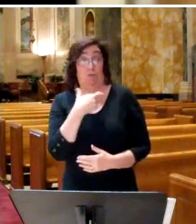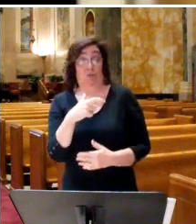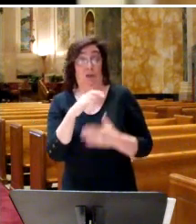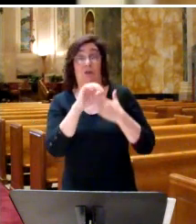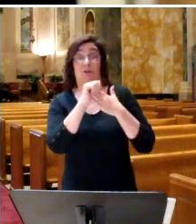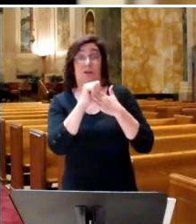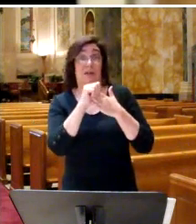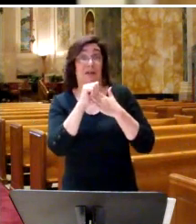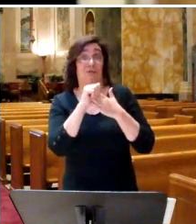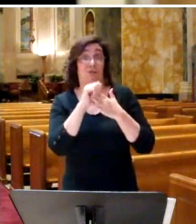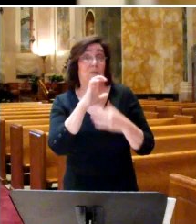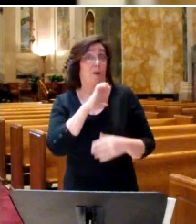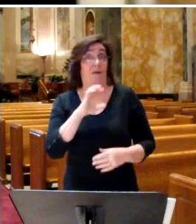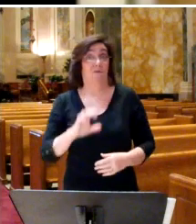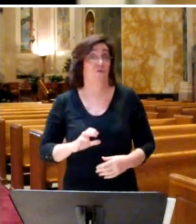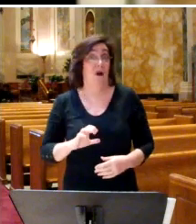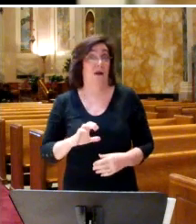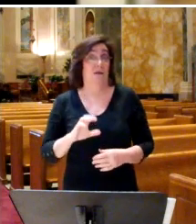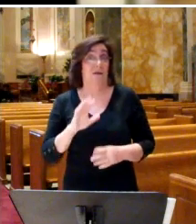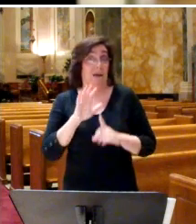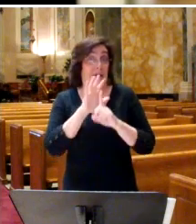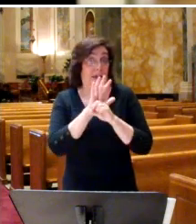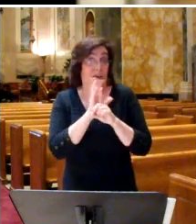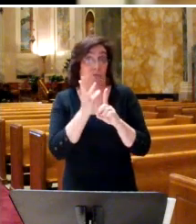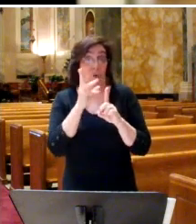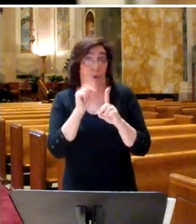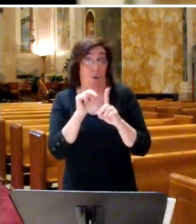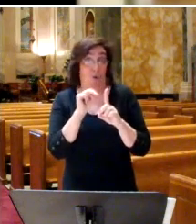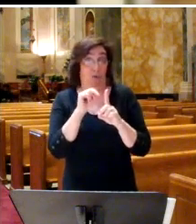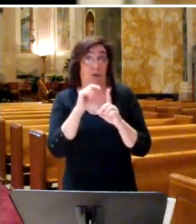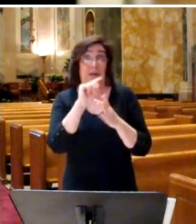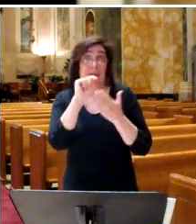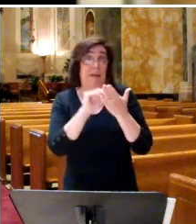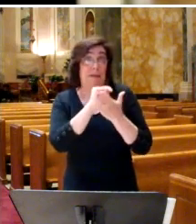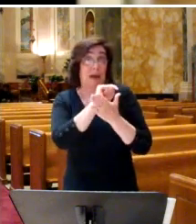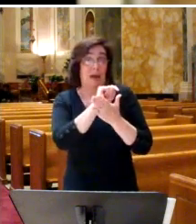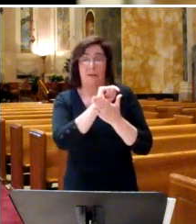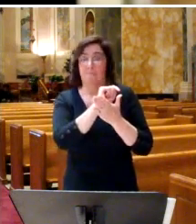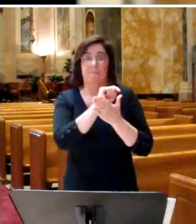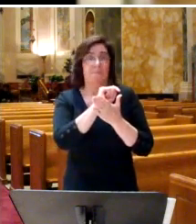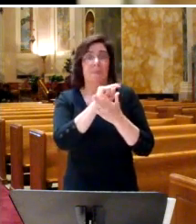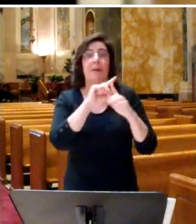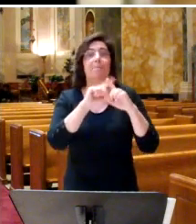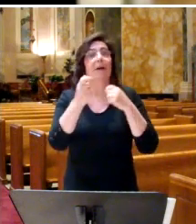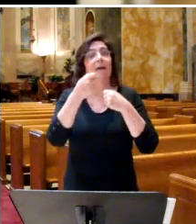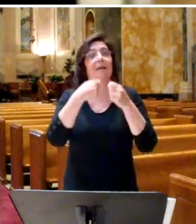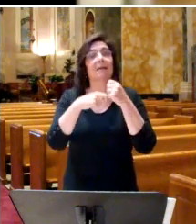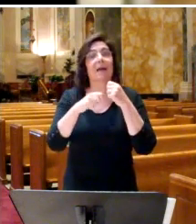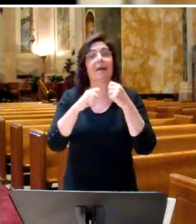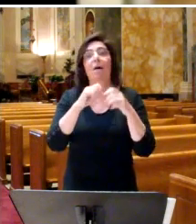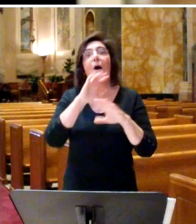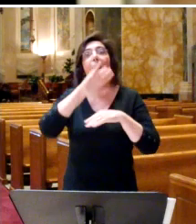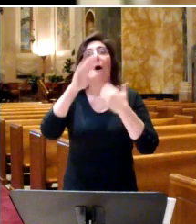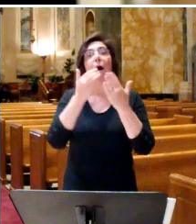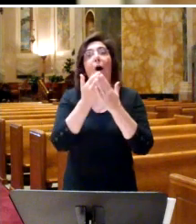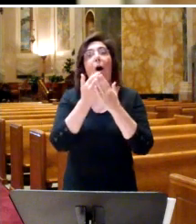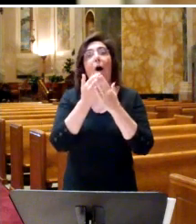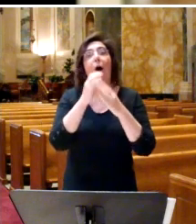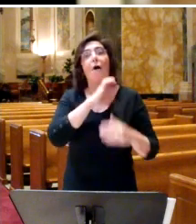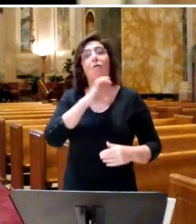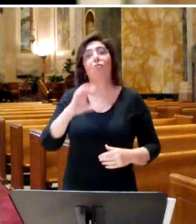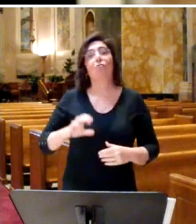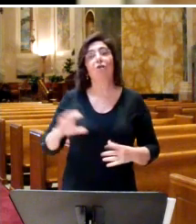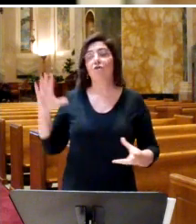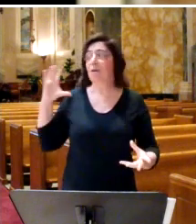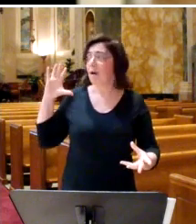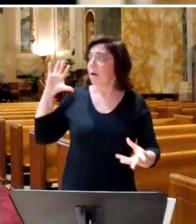religious leadership of Christ's own time, but every Christian throughout the ages who